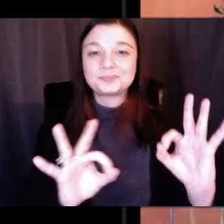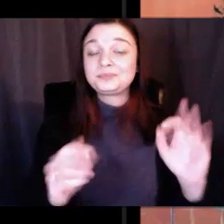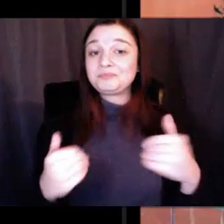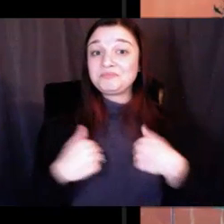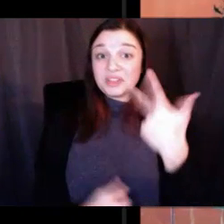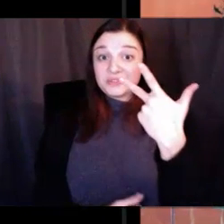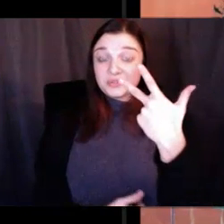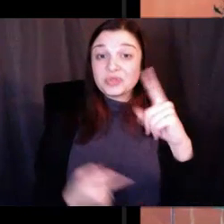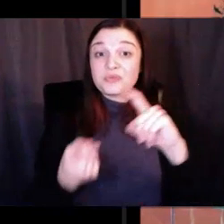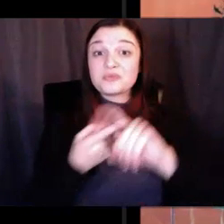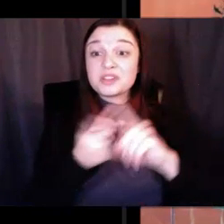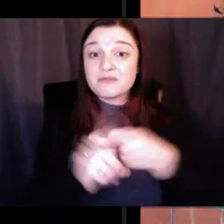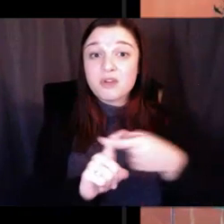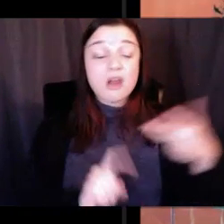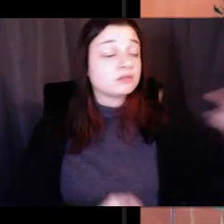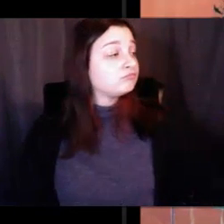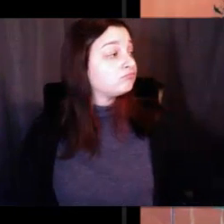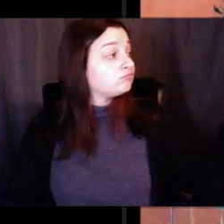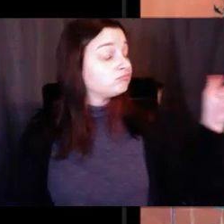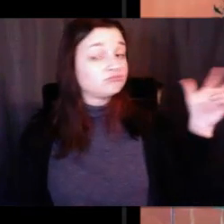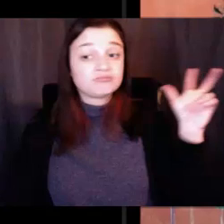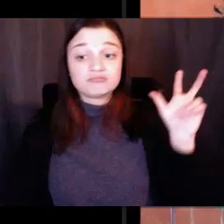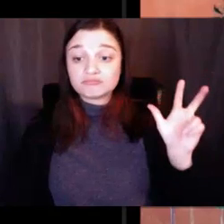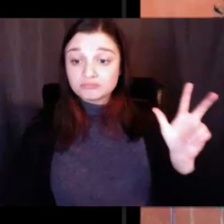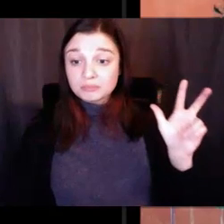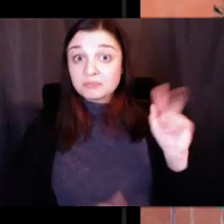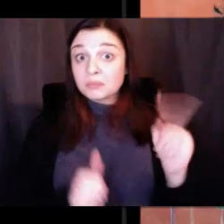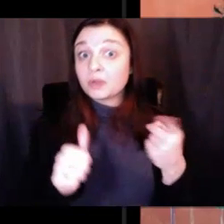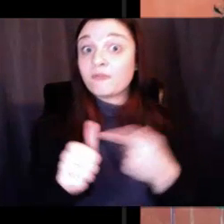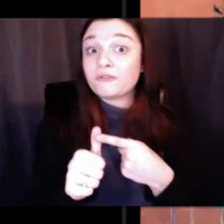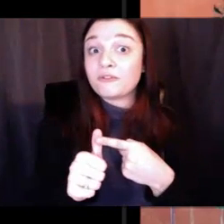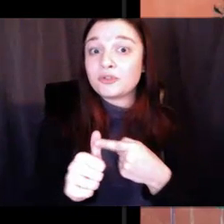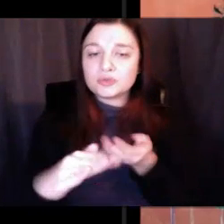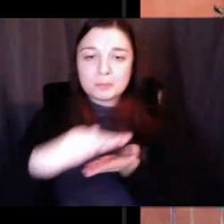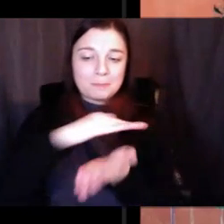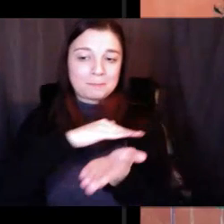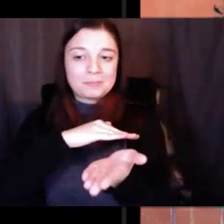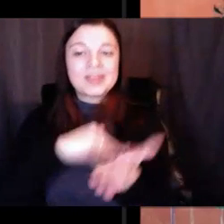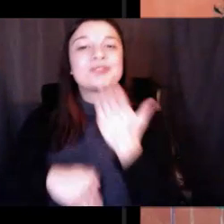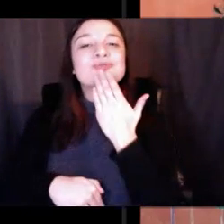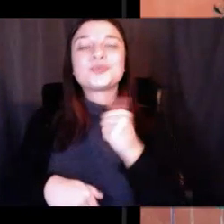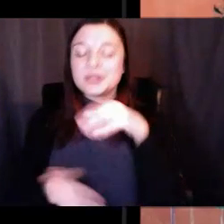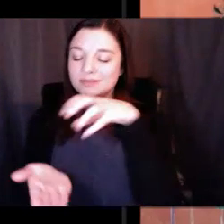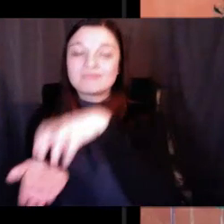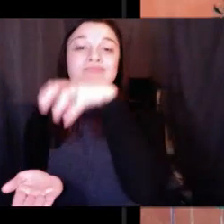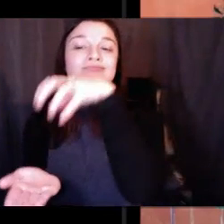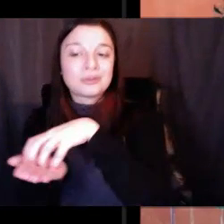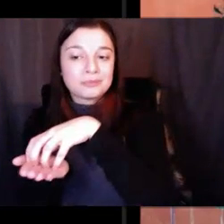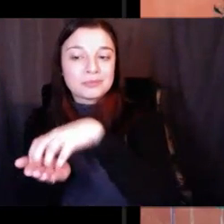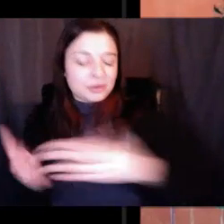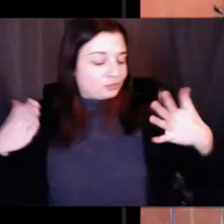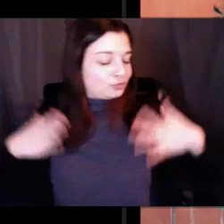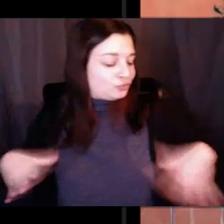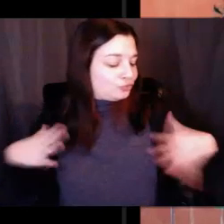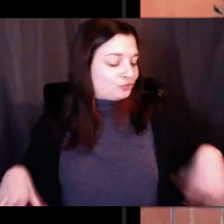Orla, Ben, and Ty are coming to see Lola's garden. Lola and Mommy make cupcakes. Lola